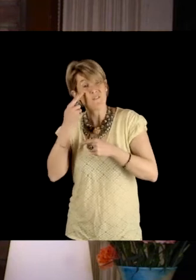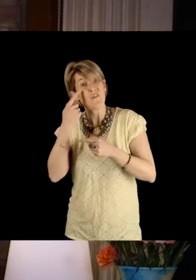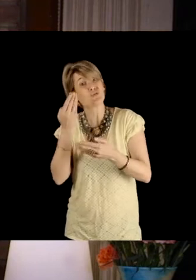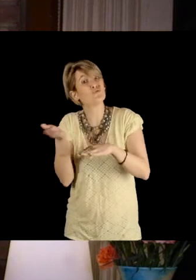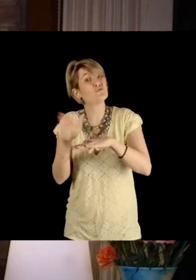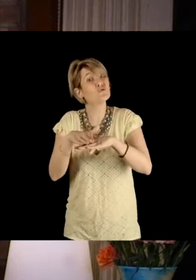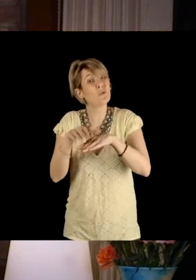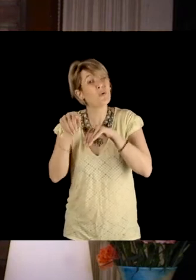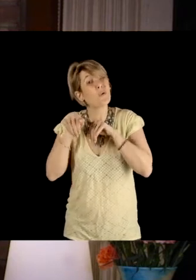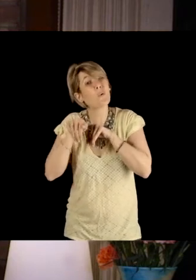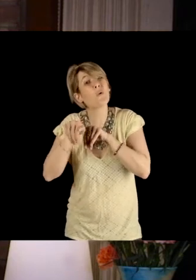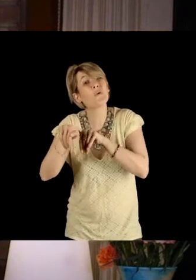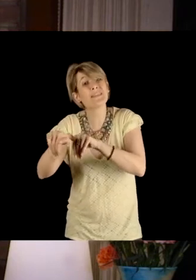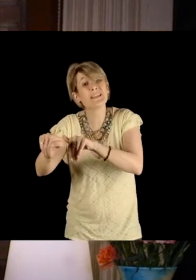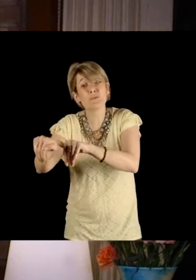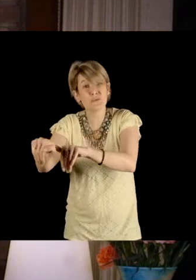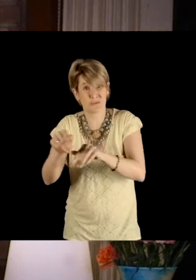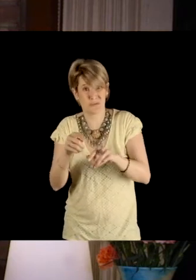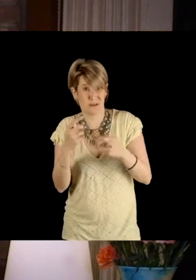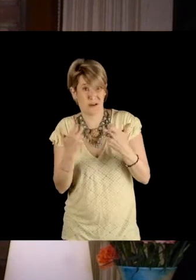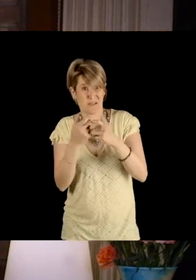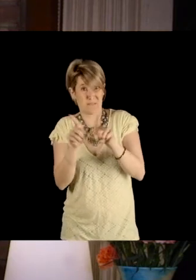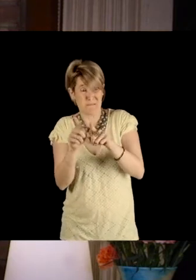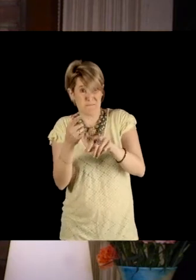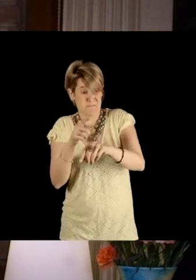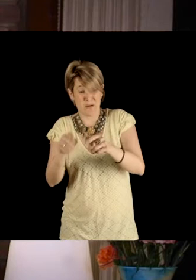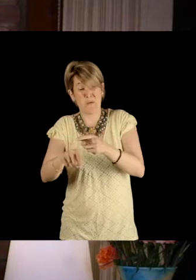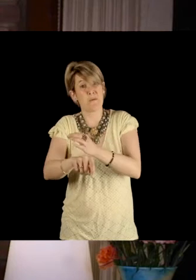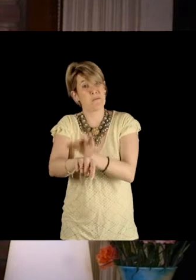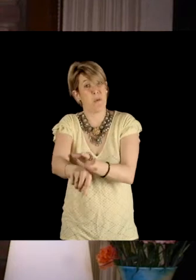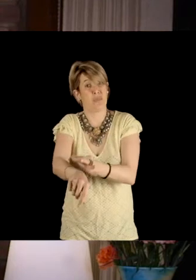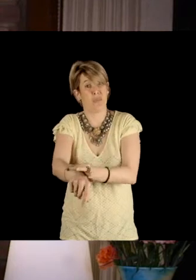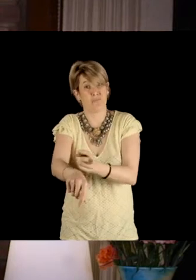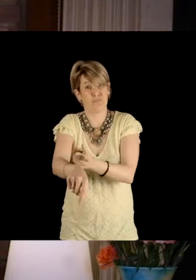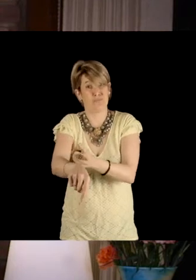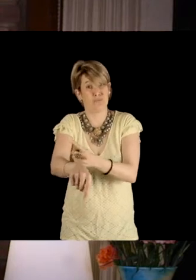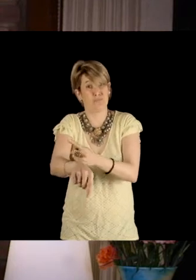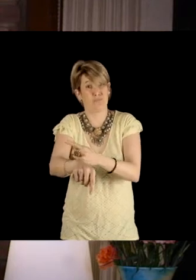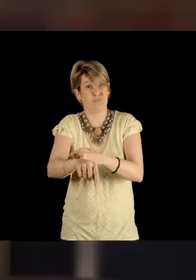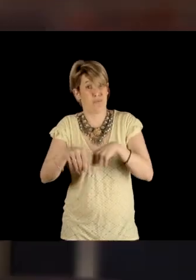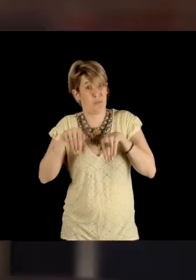this deepest self for guidance. Try to go deeper within.